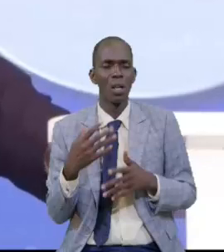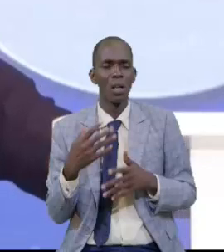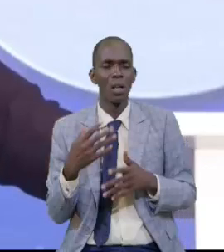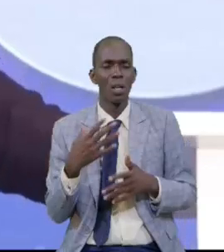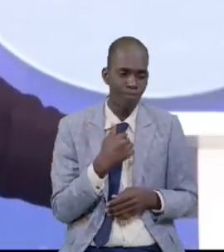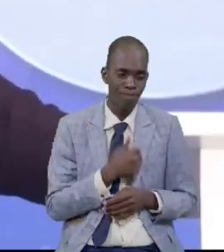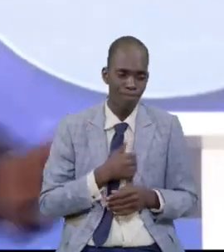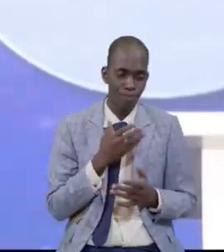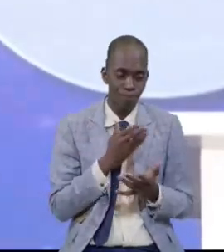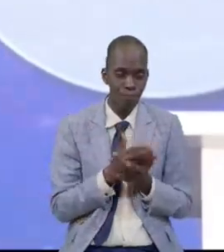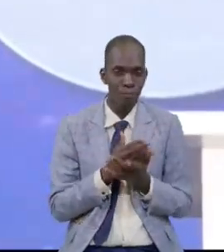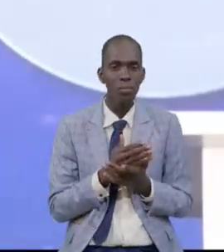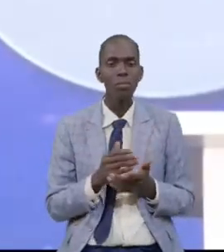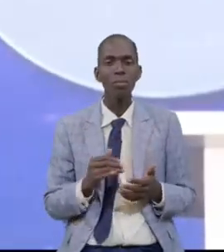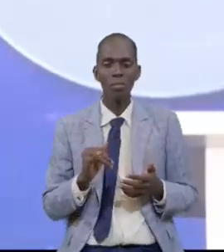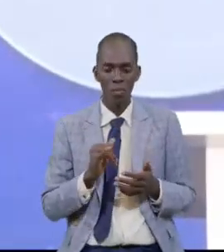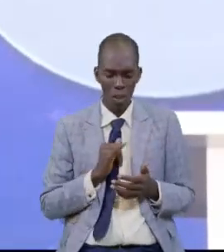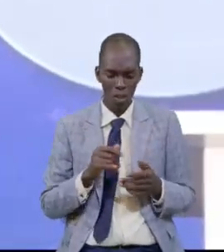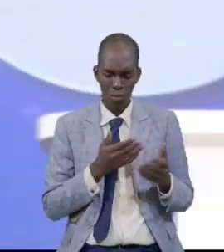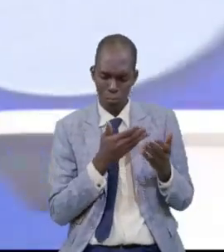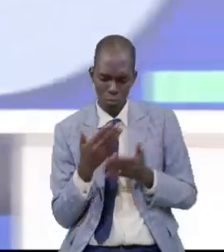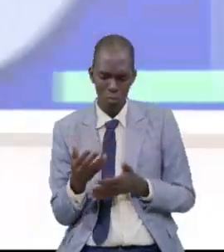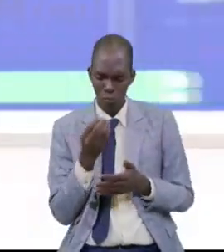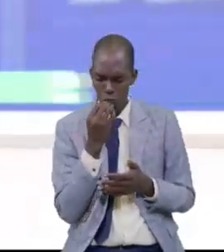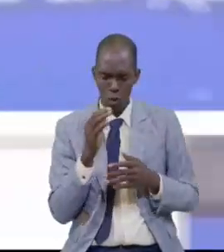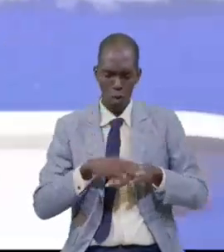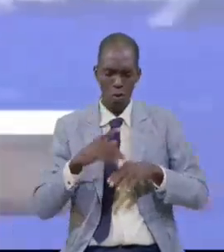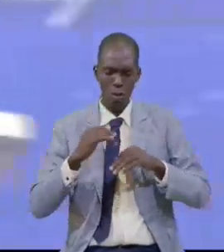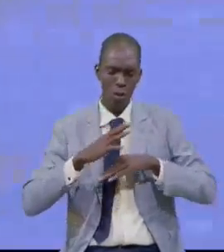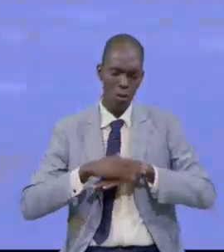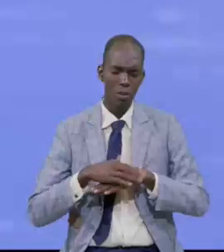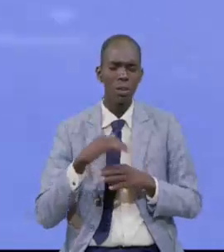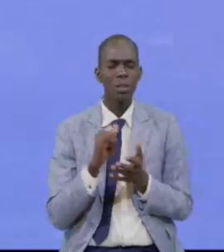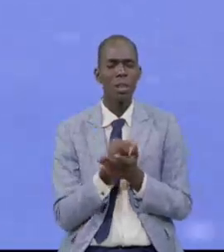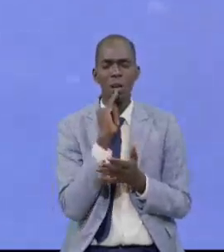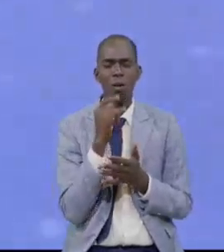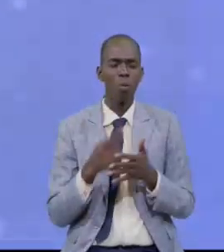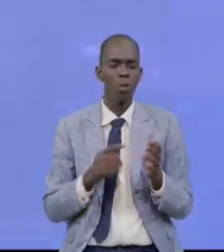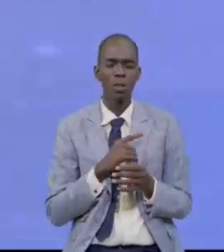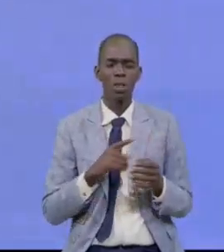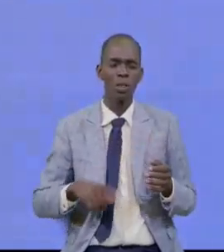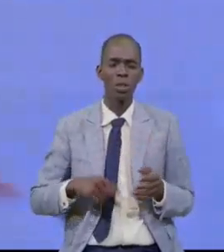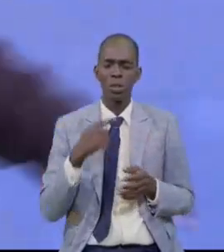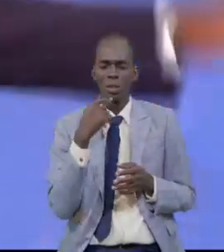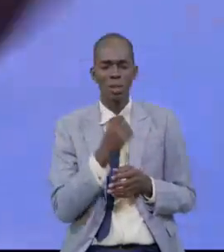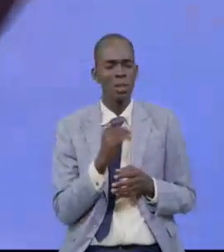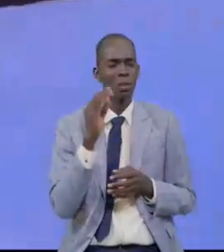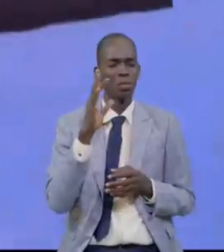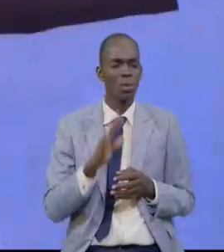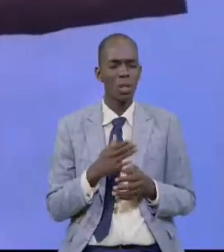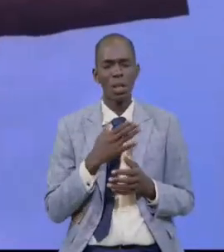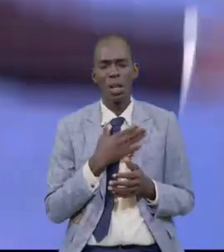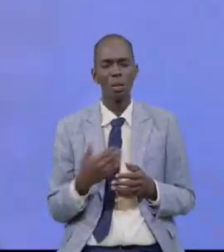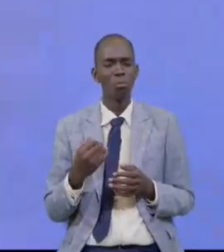food to the table? That's what the Lord is saying. We preachers and we pastors and we who declare the goodness